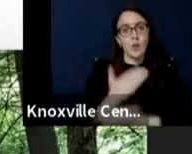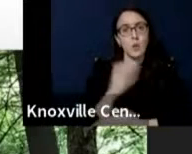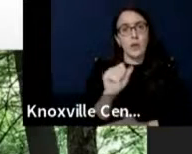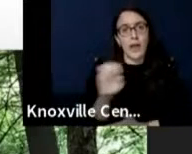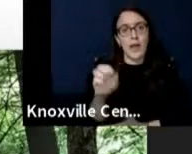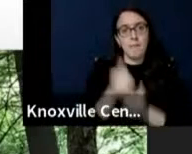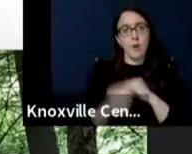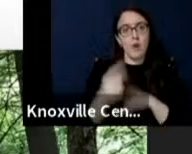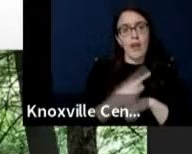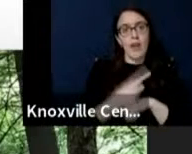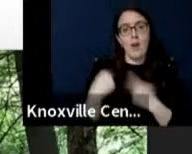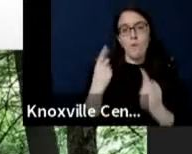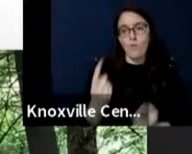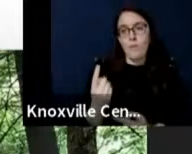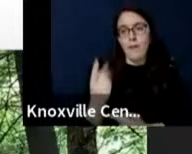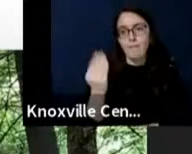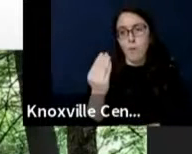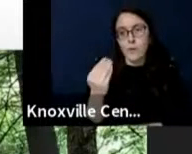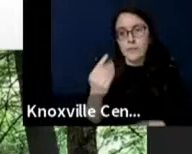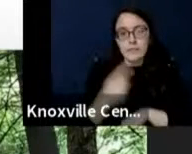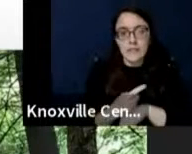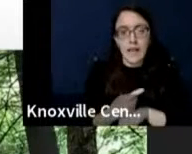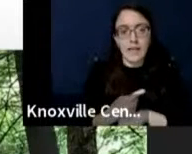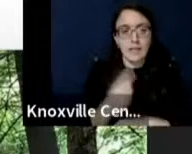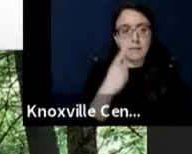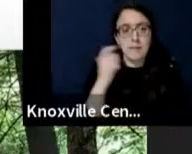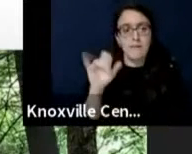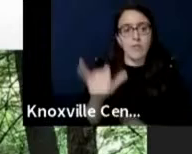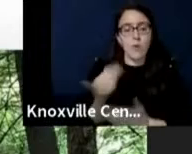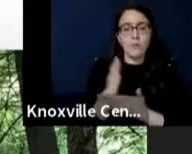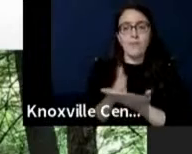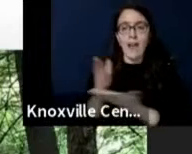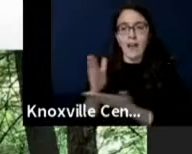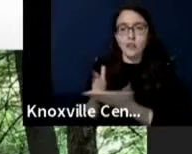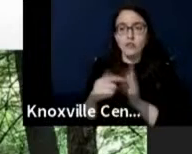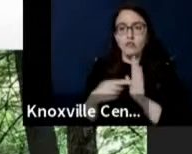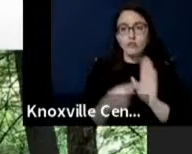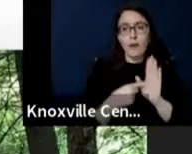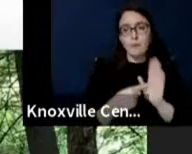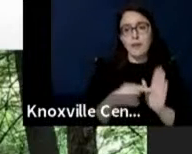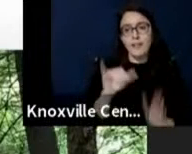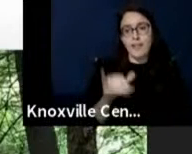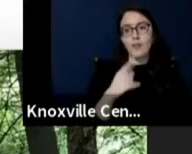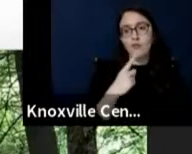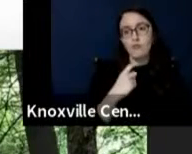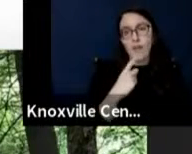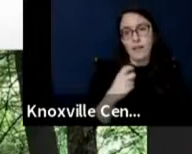past 14 days. Because of these factors, we are representing this benchmark as red.